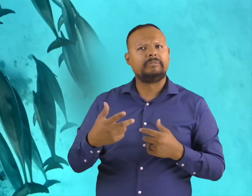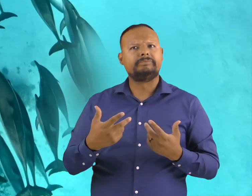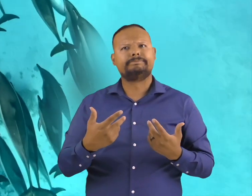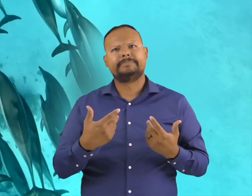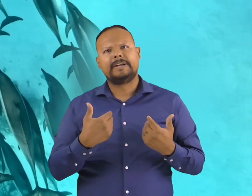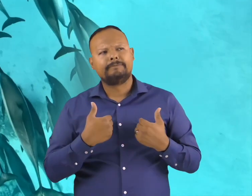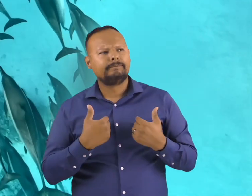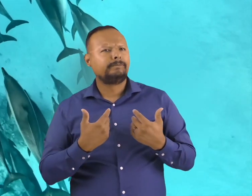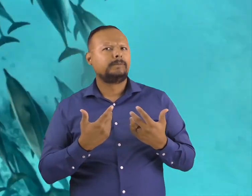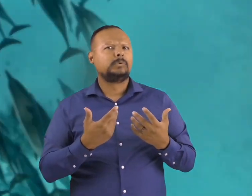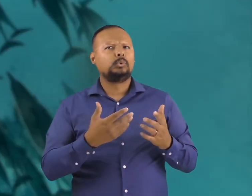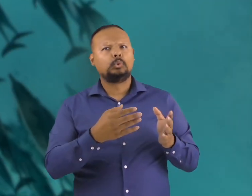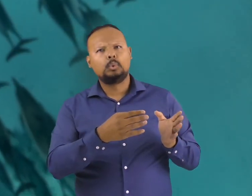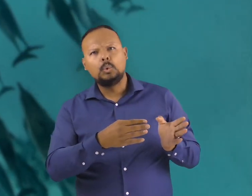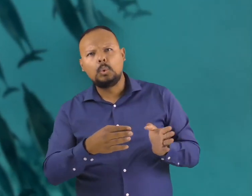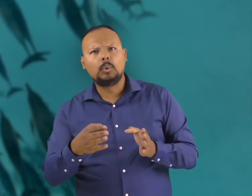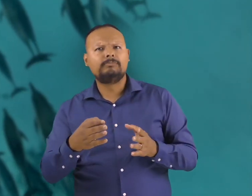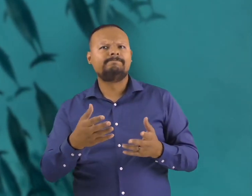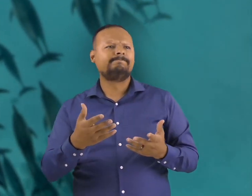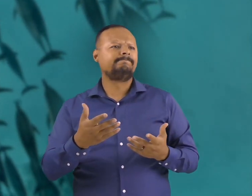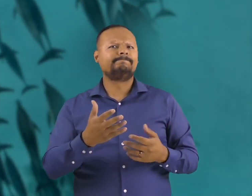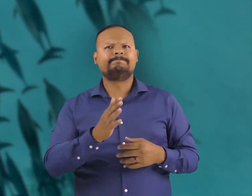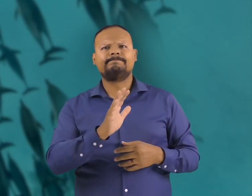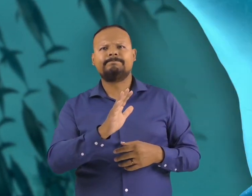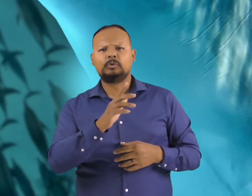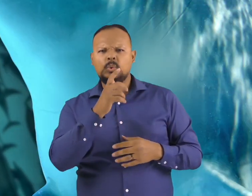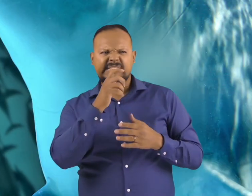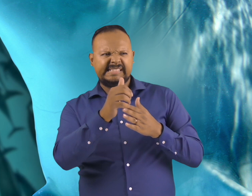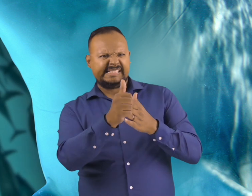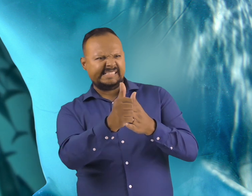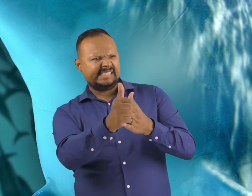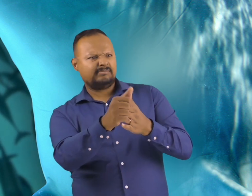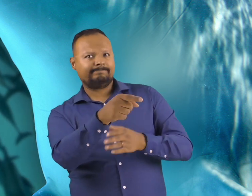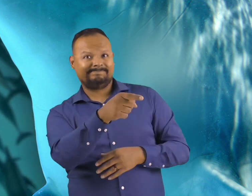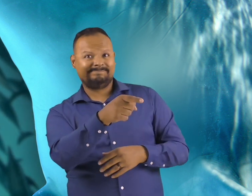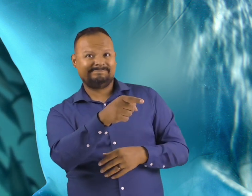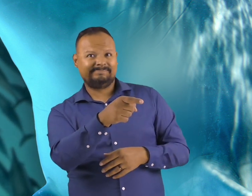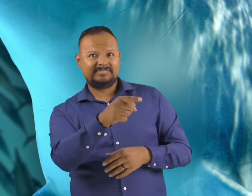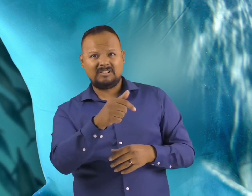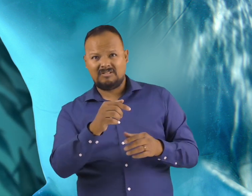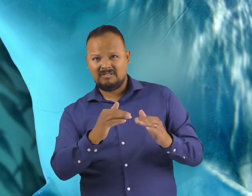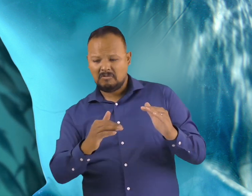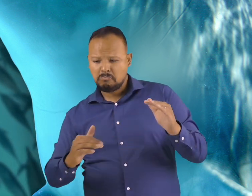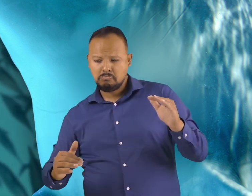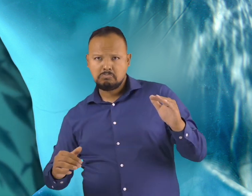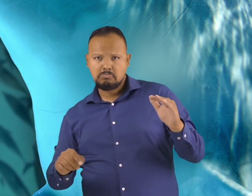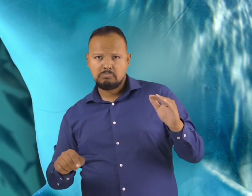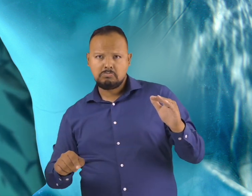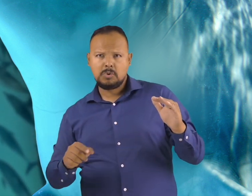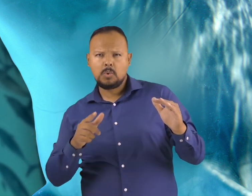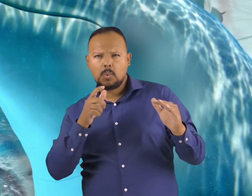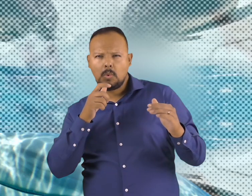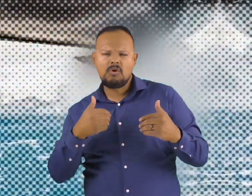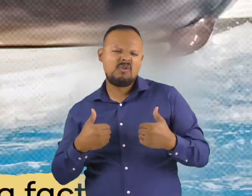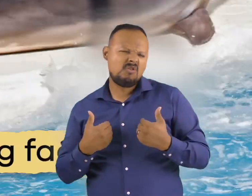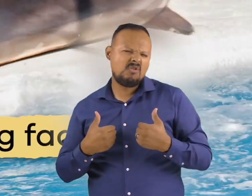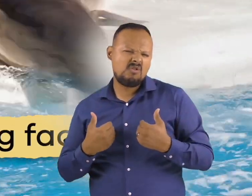The lowest ranked are usually the youngest, and the ranking moves up to the most dominant.